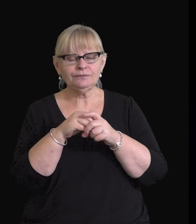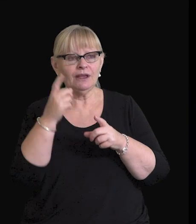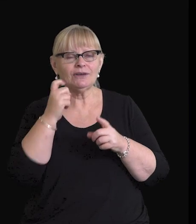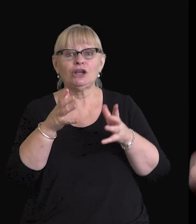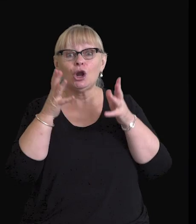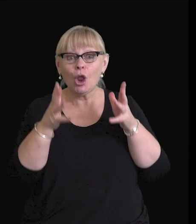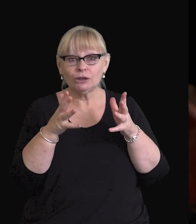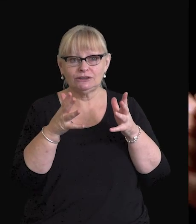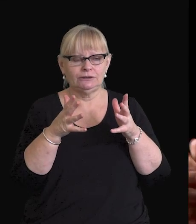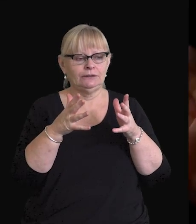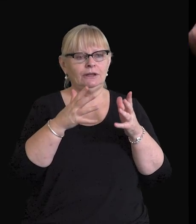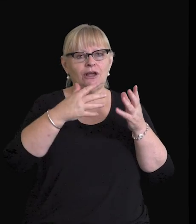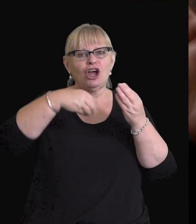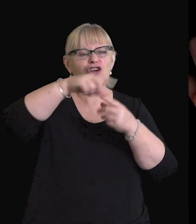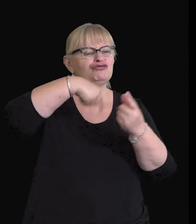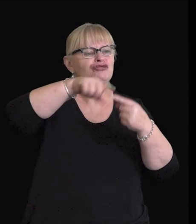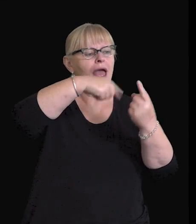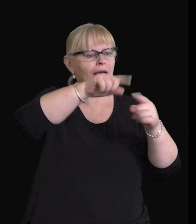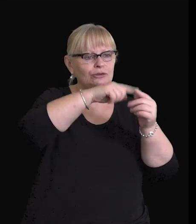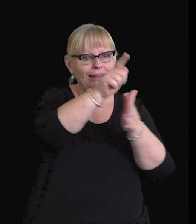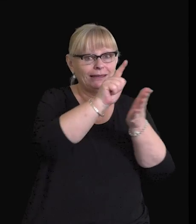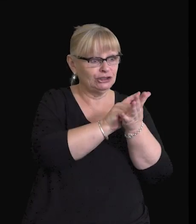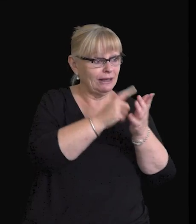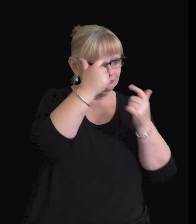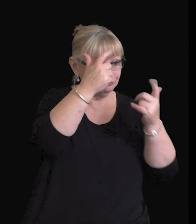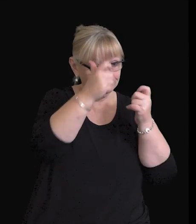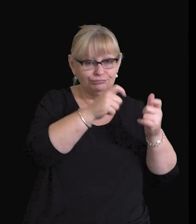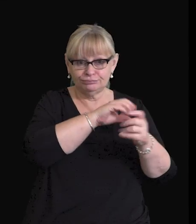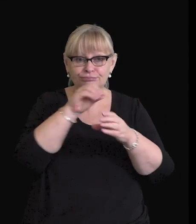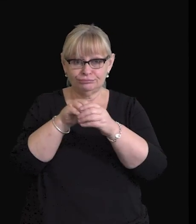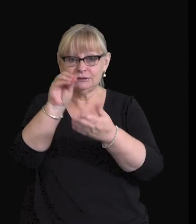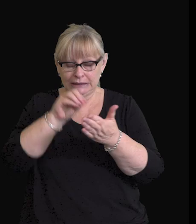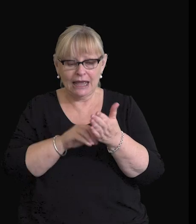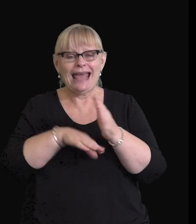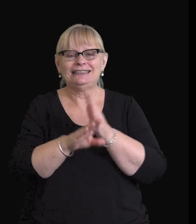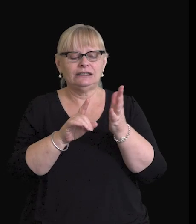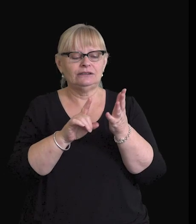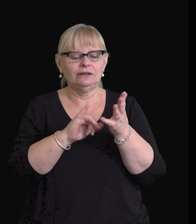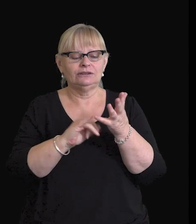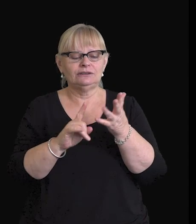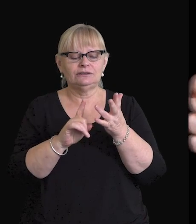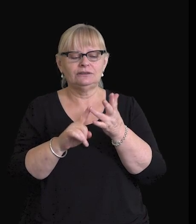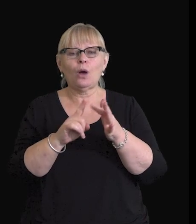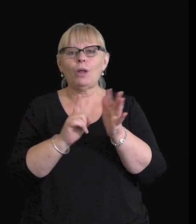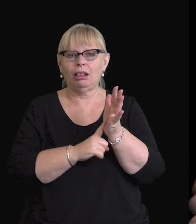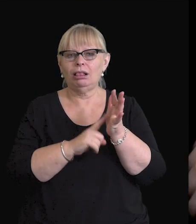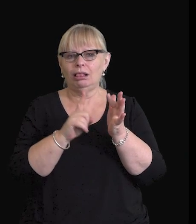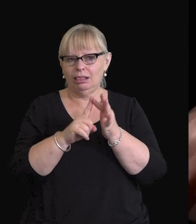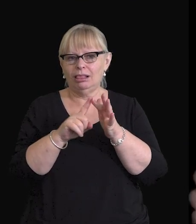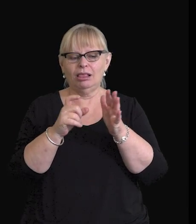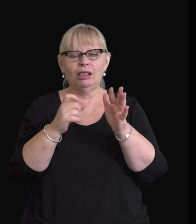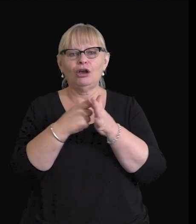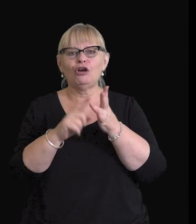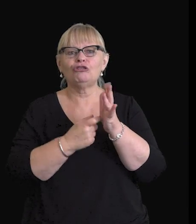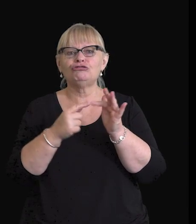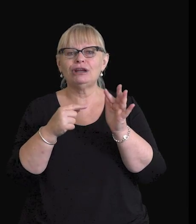sourcing vast portions by crowdsourcing of legislation. And in Seoul, where they say the citizen is the mayor, they